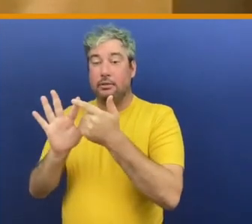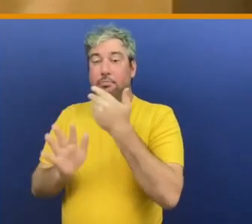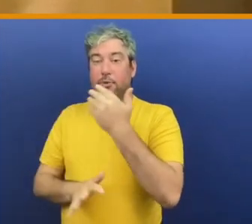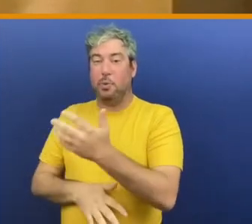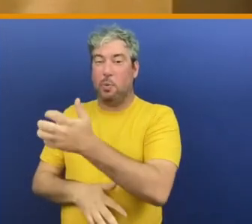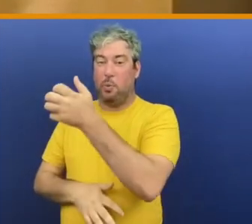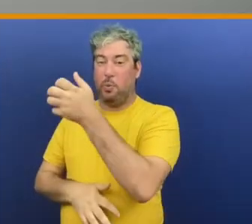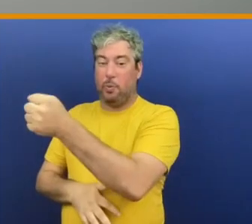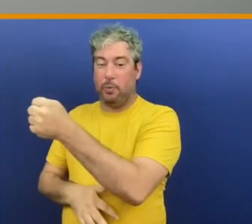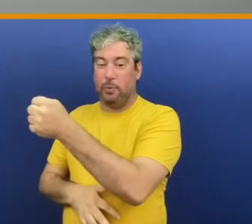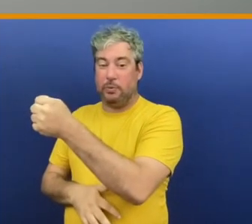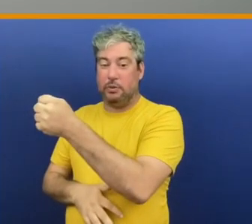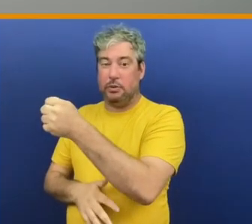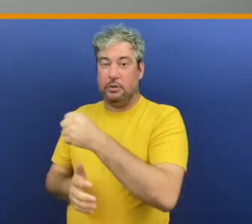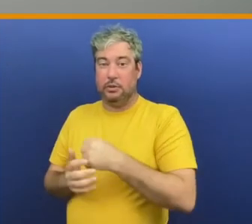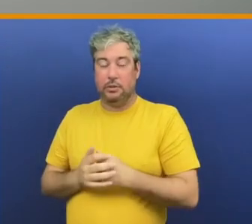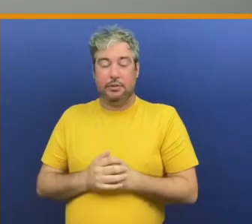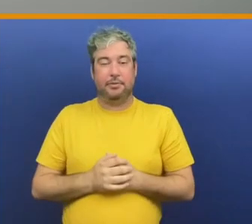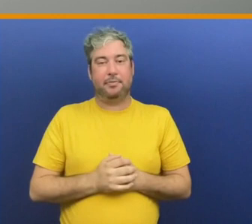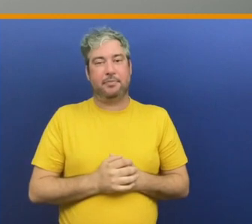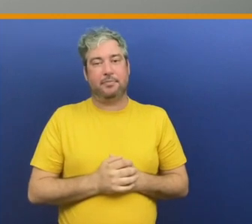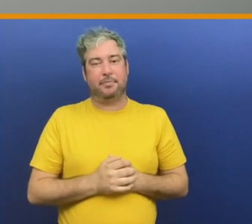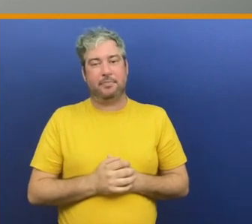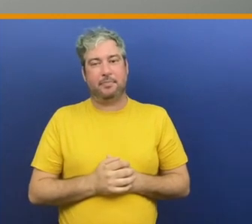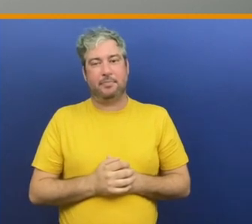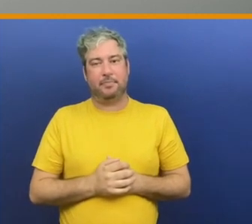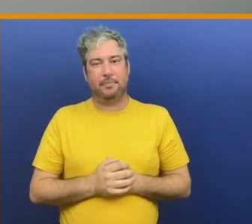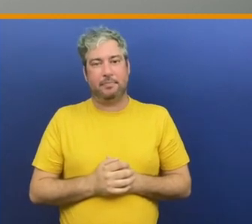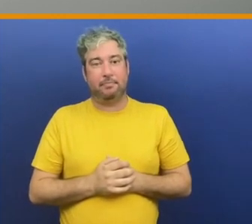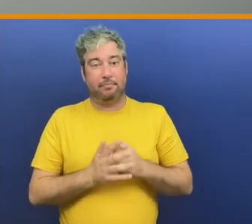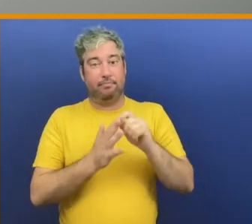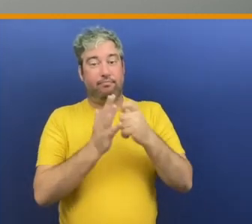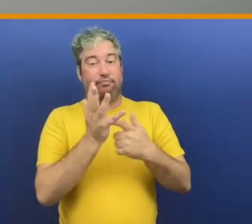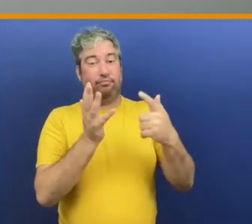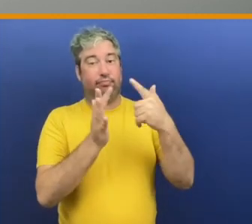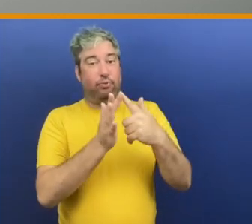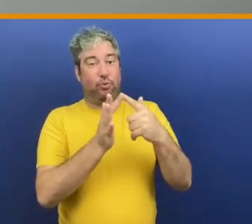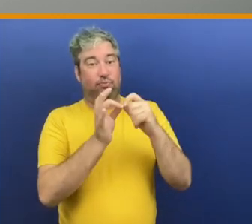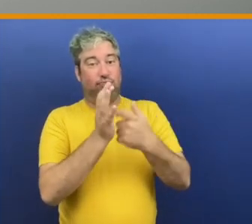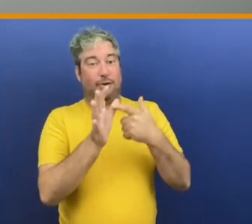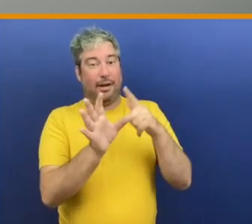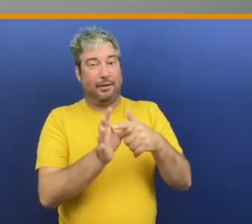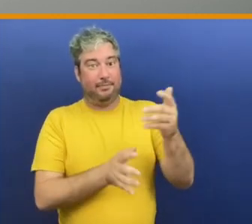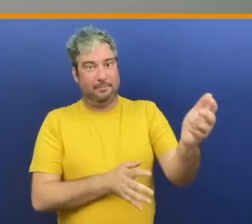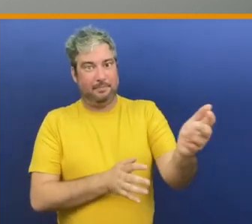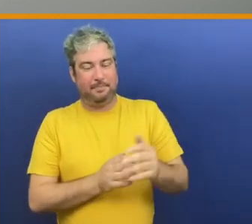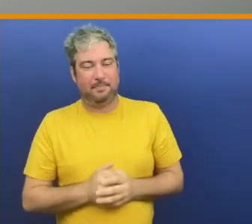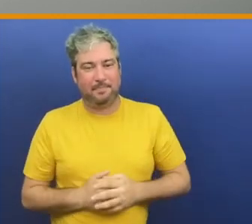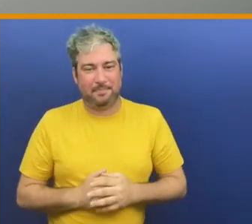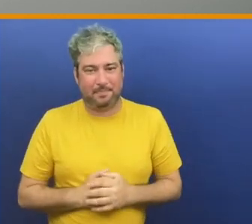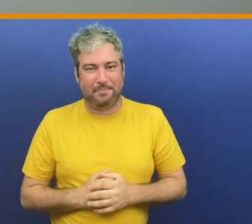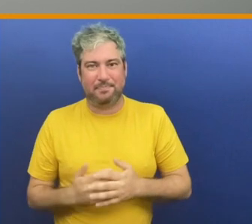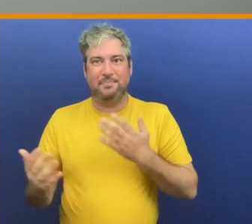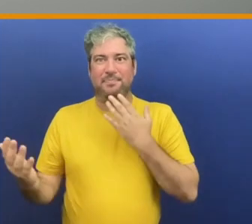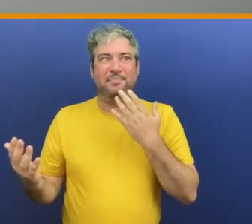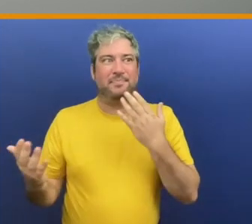Thank you, Chris. This looks horrendously complicated, but it's actually extremely simple. So we have lots of groups